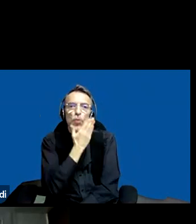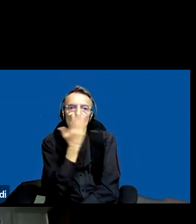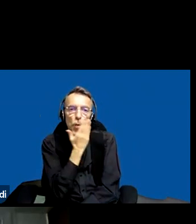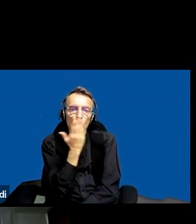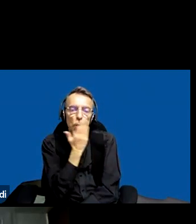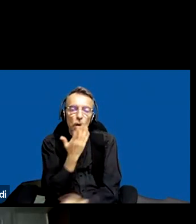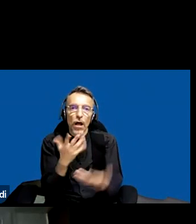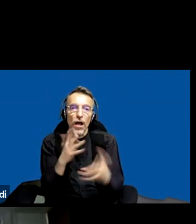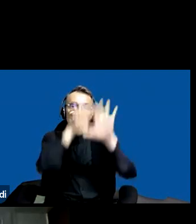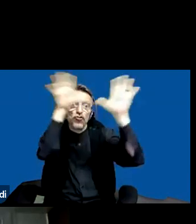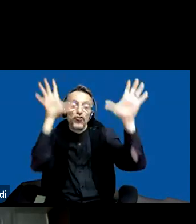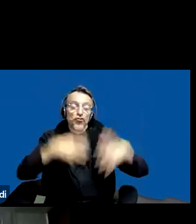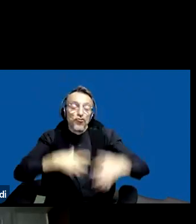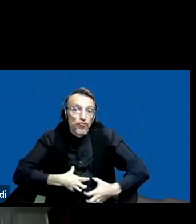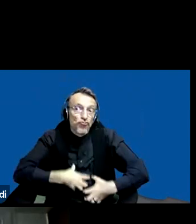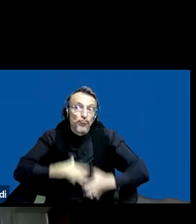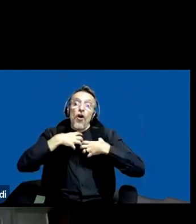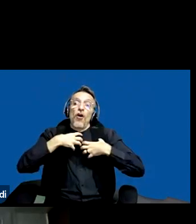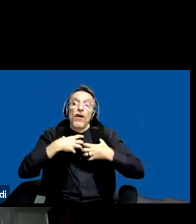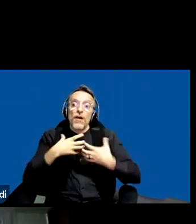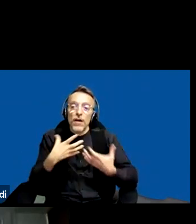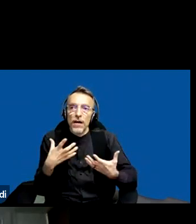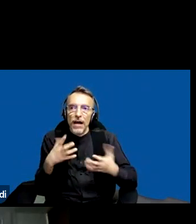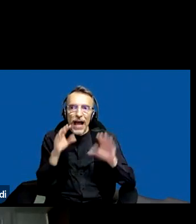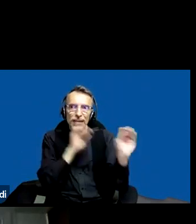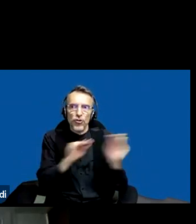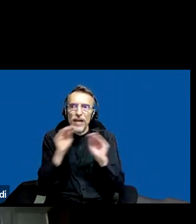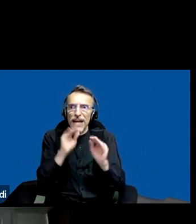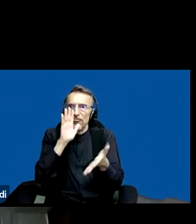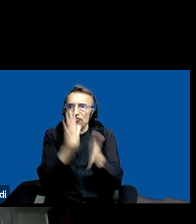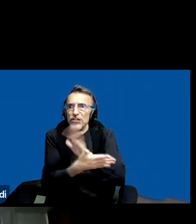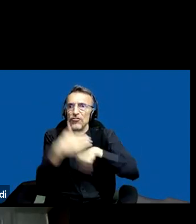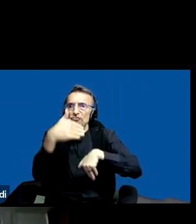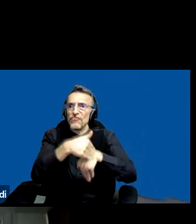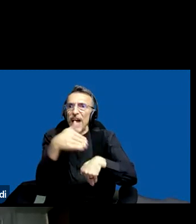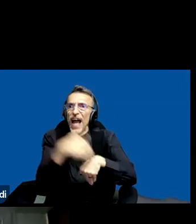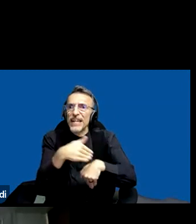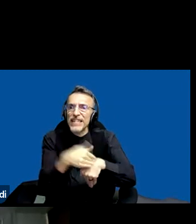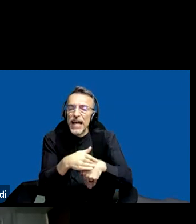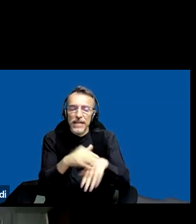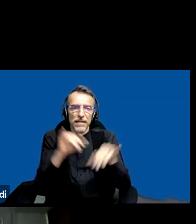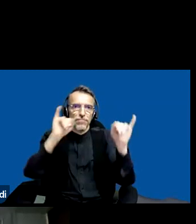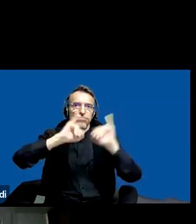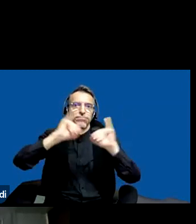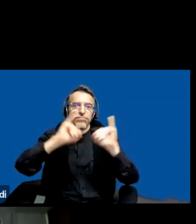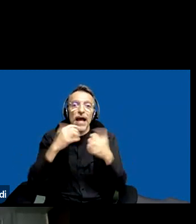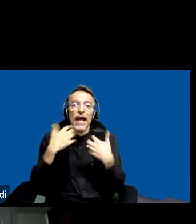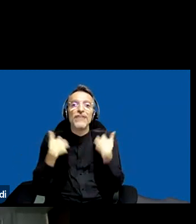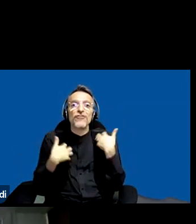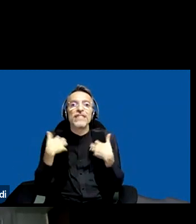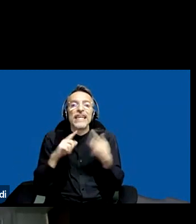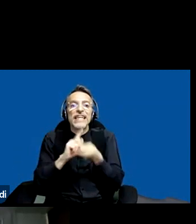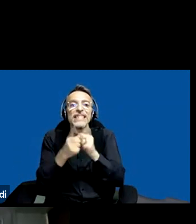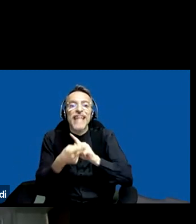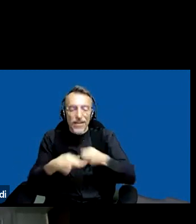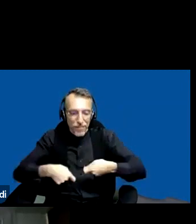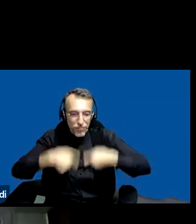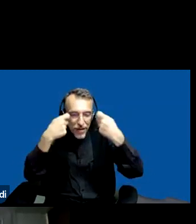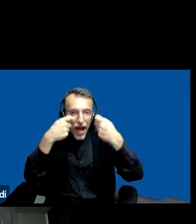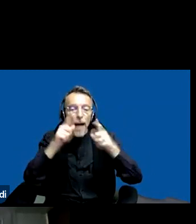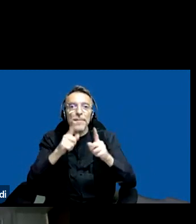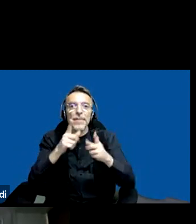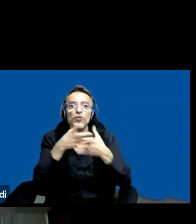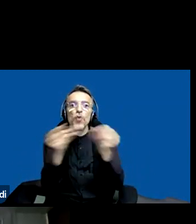shock in the global north to have education disrupted. And it would be really interesting, instead of kind of coming up with our own solutions, actually to